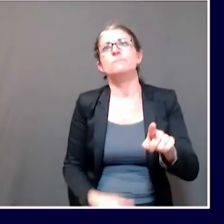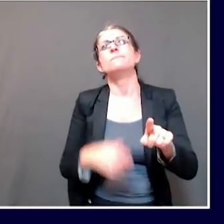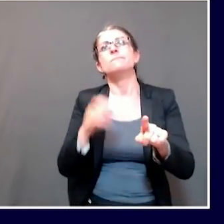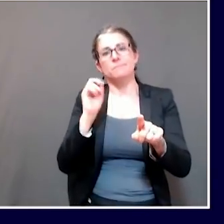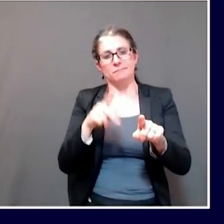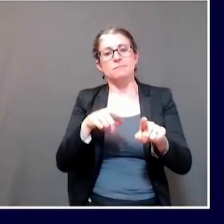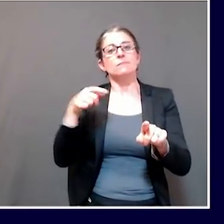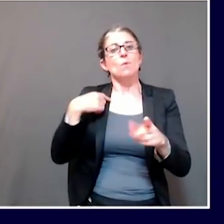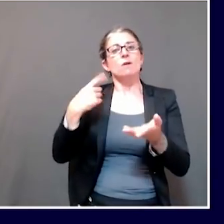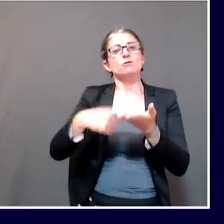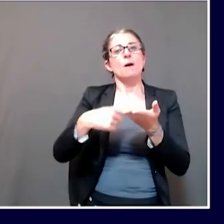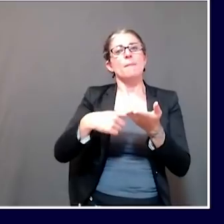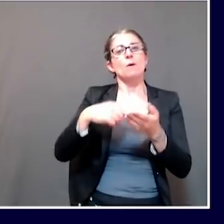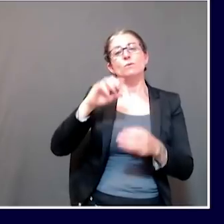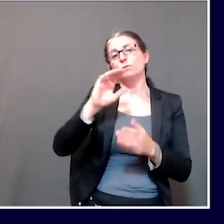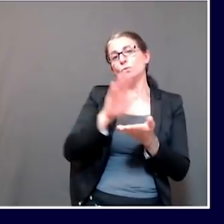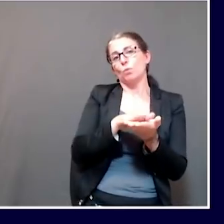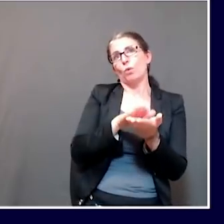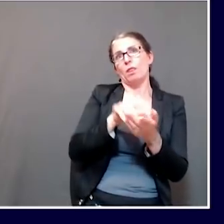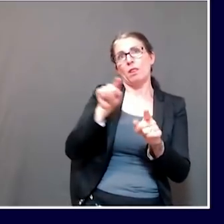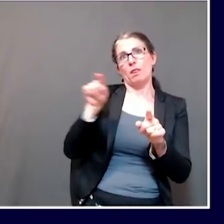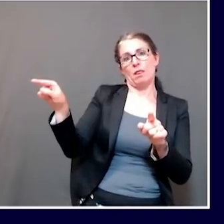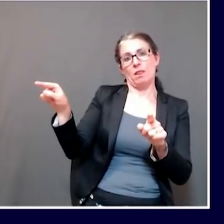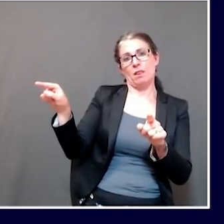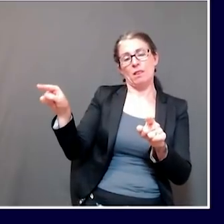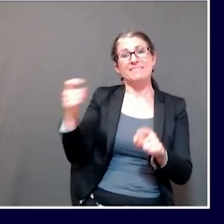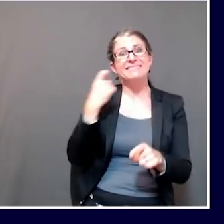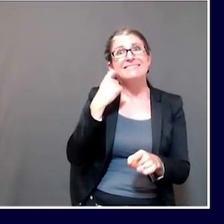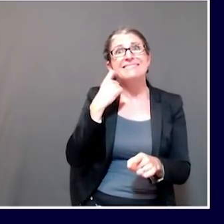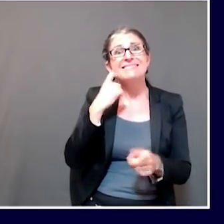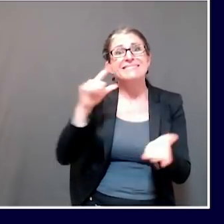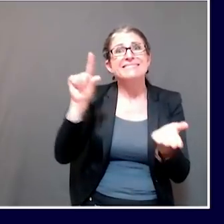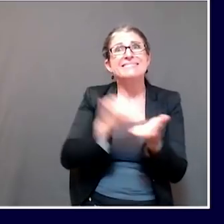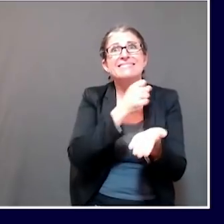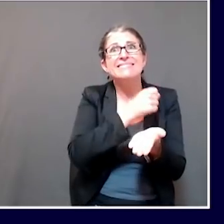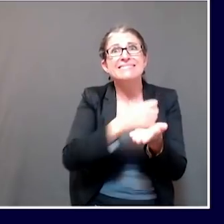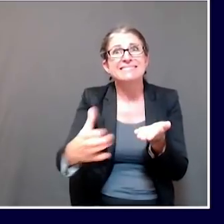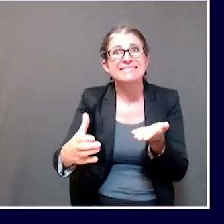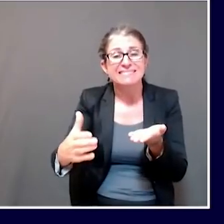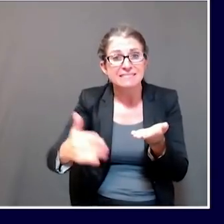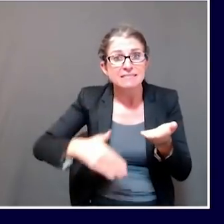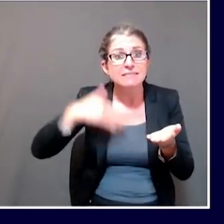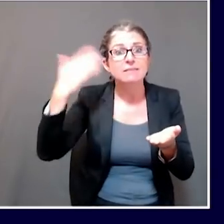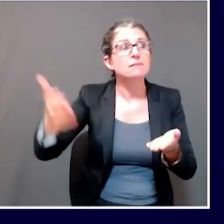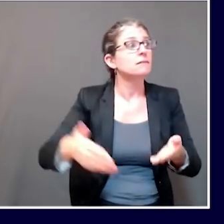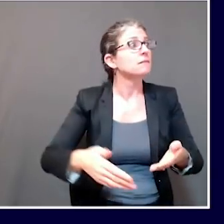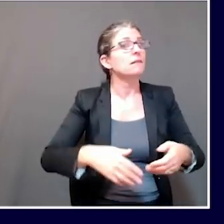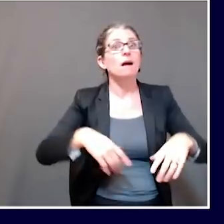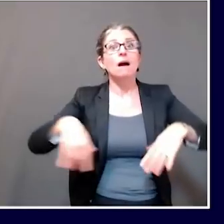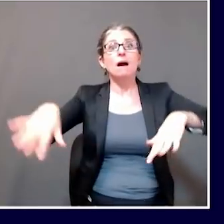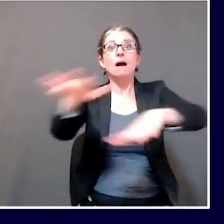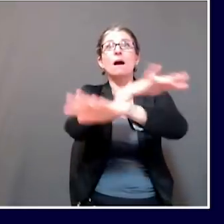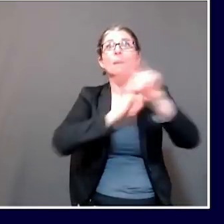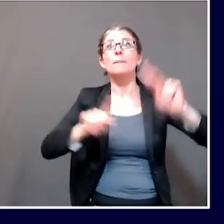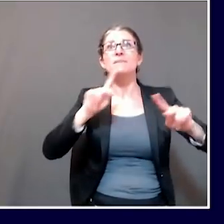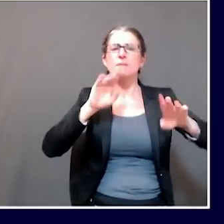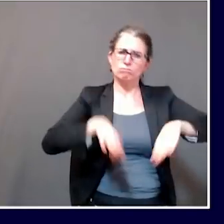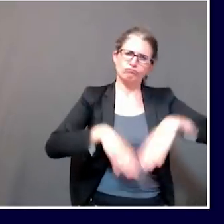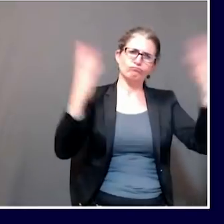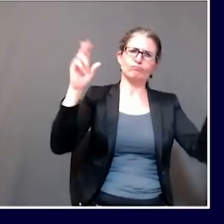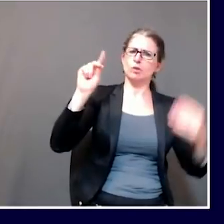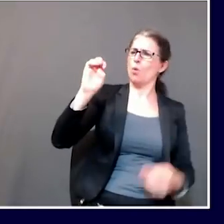their reopening plans and, Maine DOE giving the green designation to all 16 counties. I'm wondering if you have